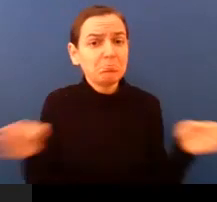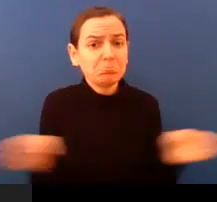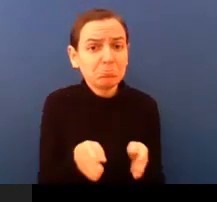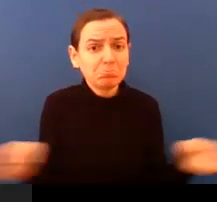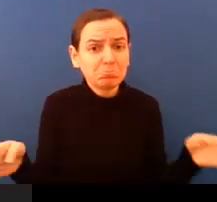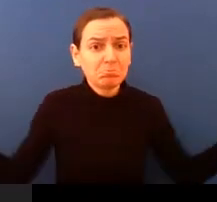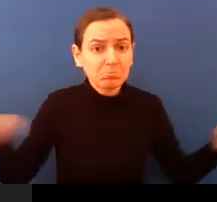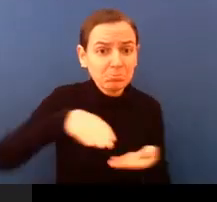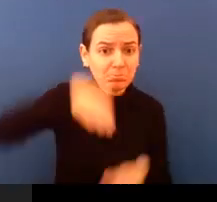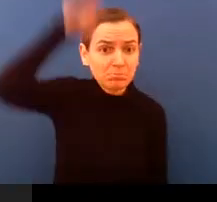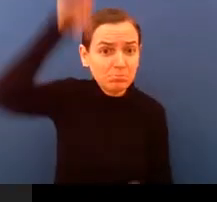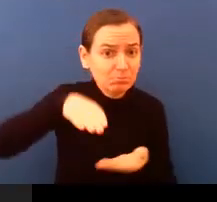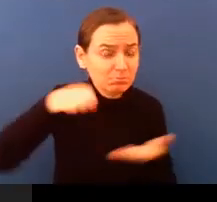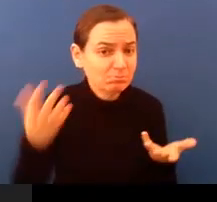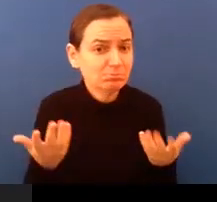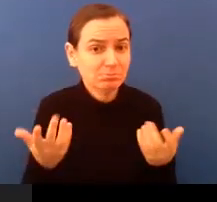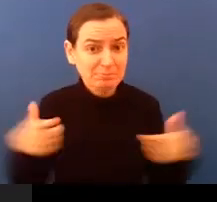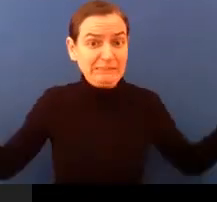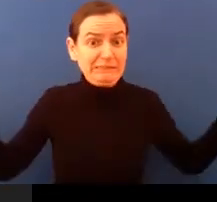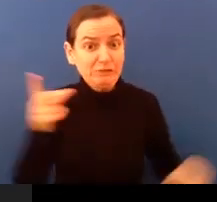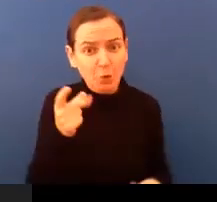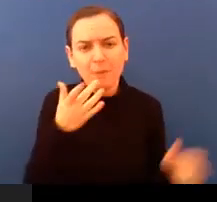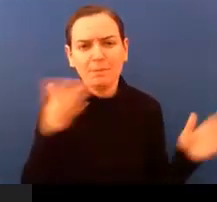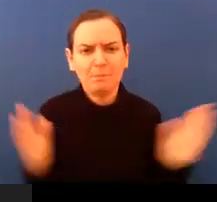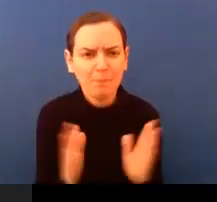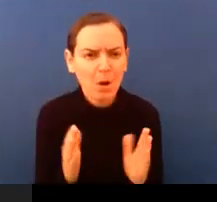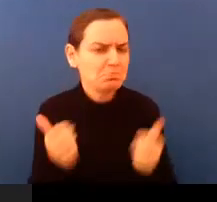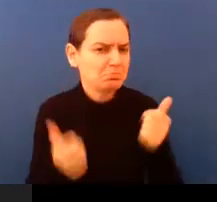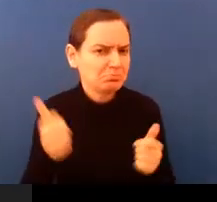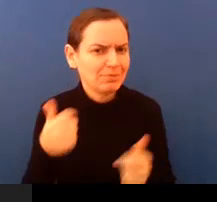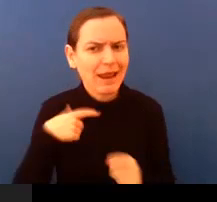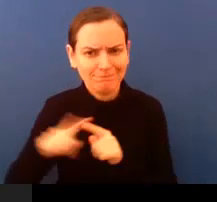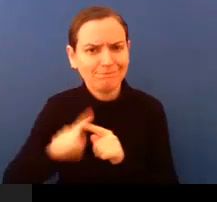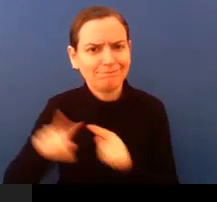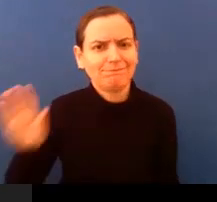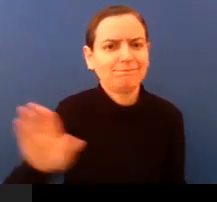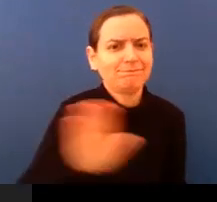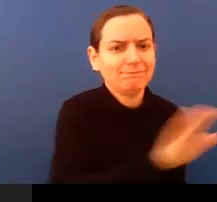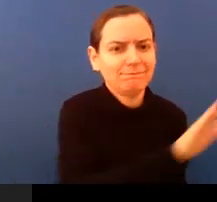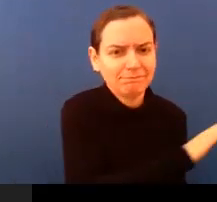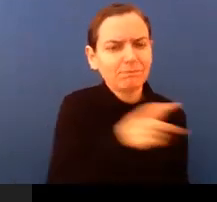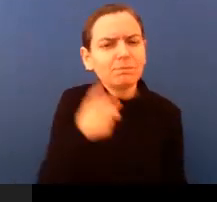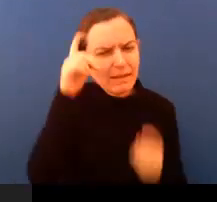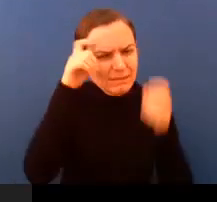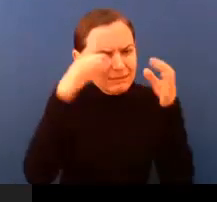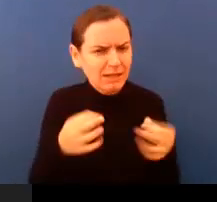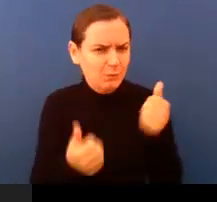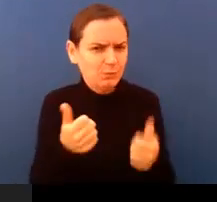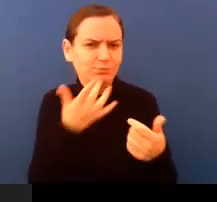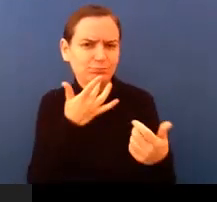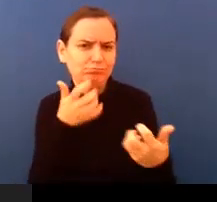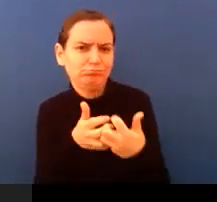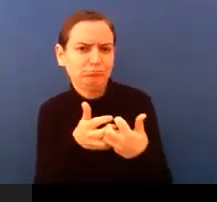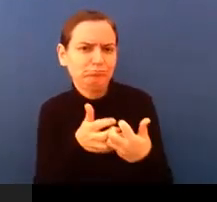big dogs, and some people work well with small dogs. And so that's something to